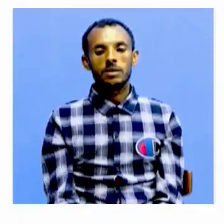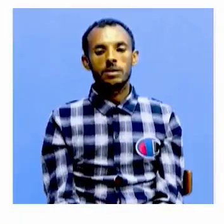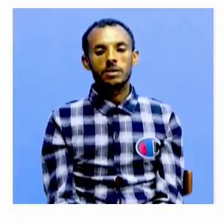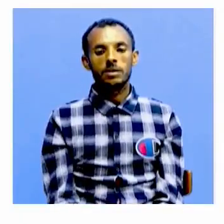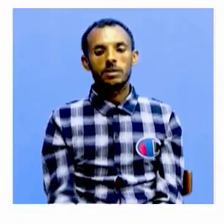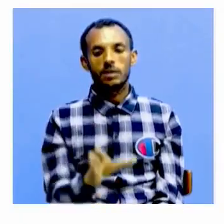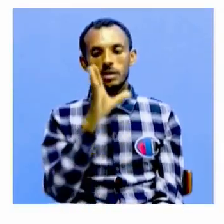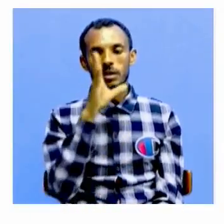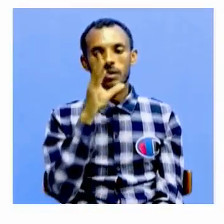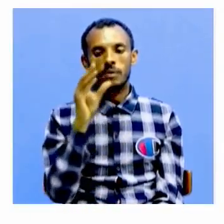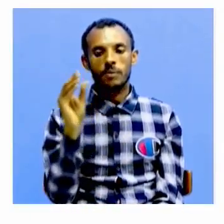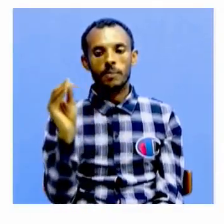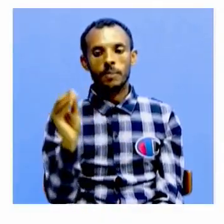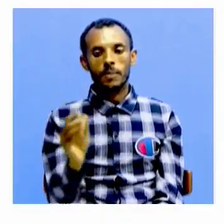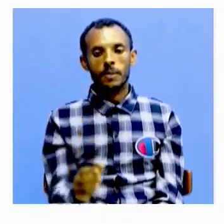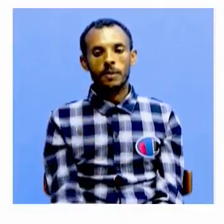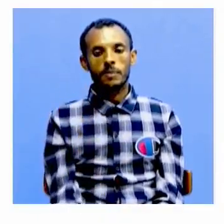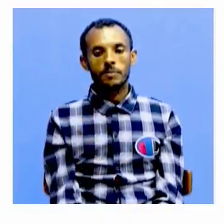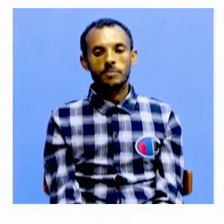and